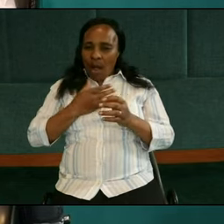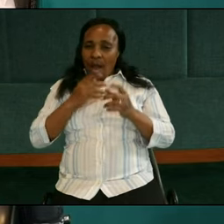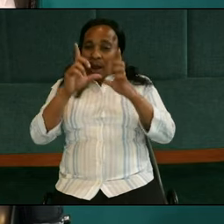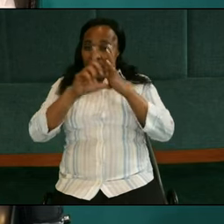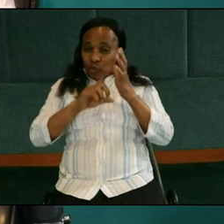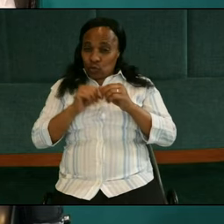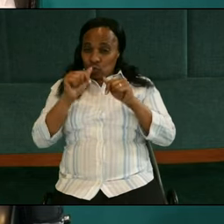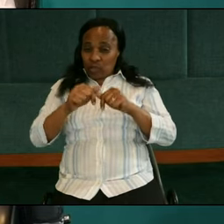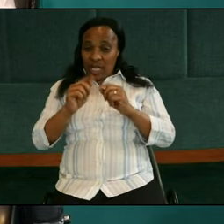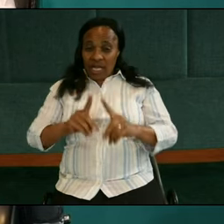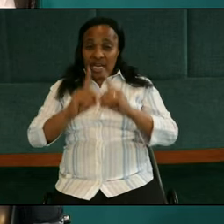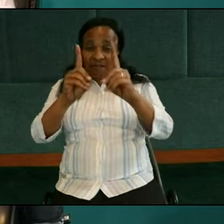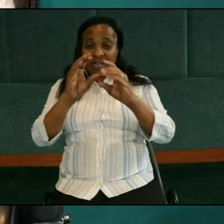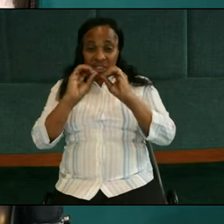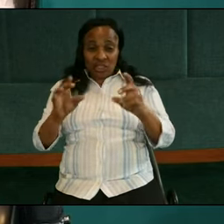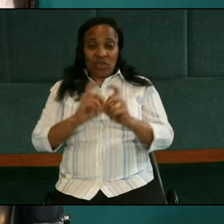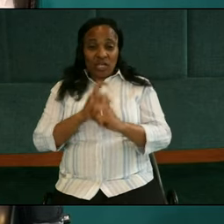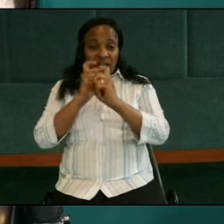Now, moving on,